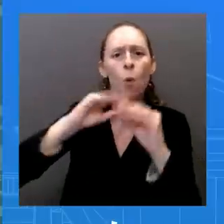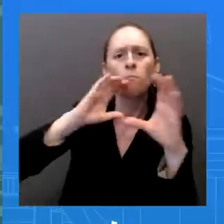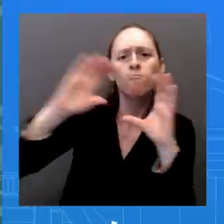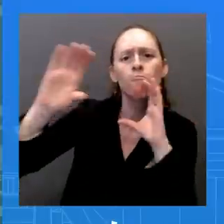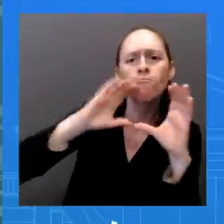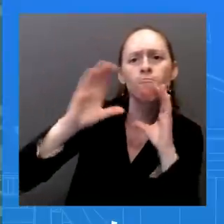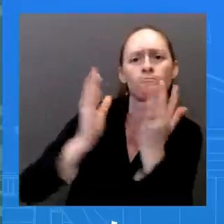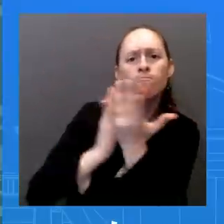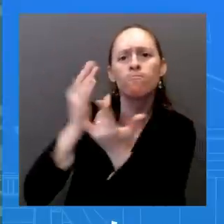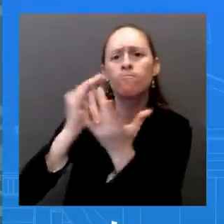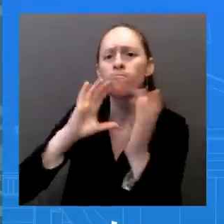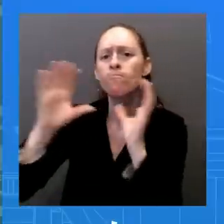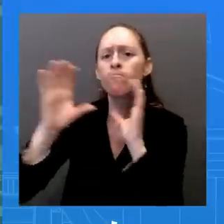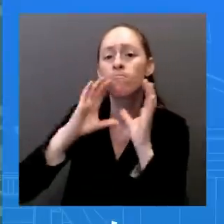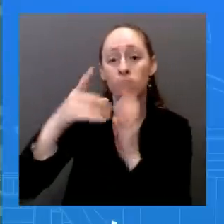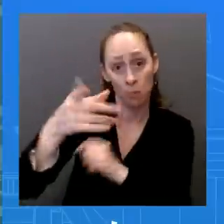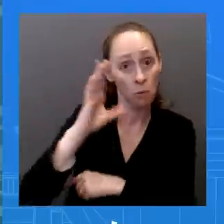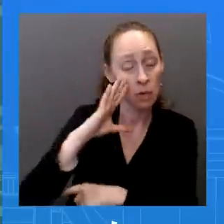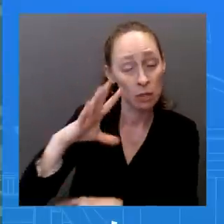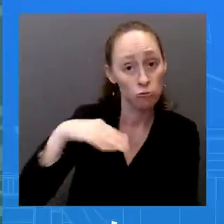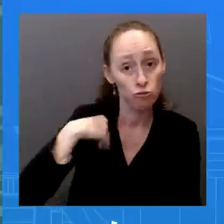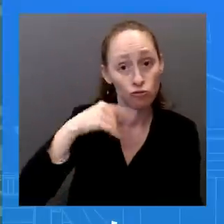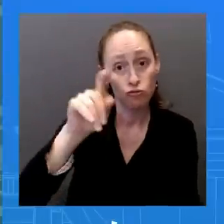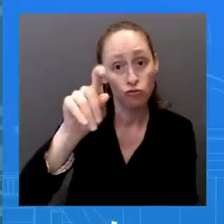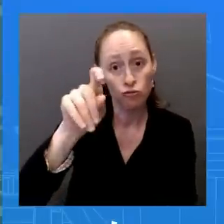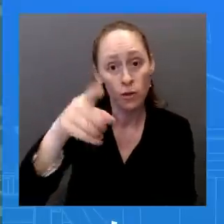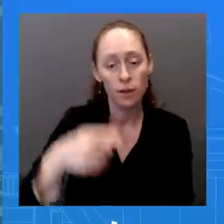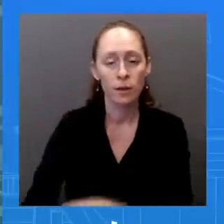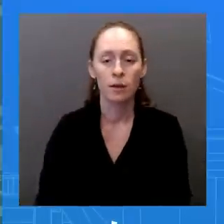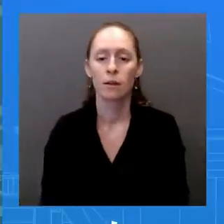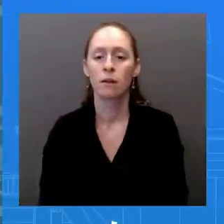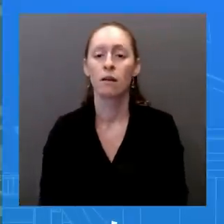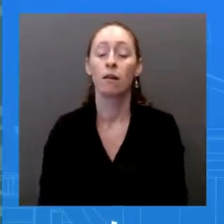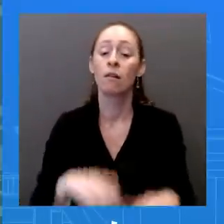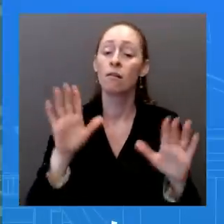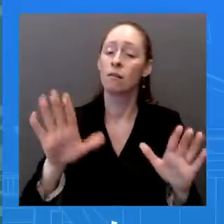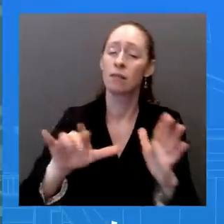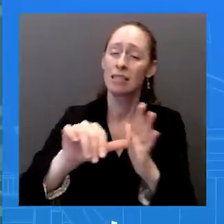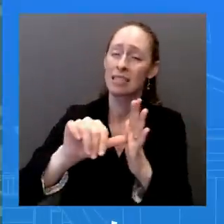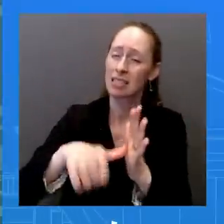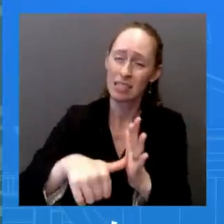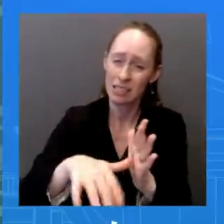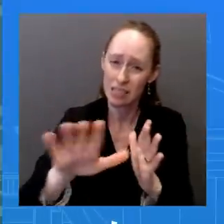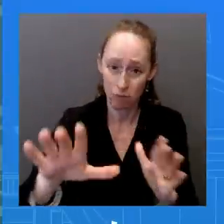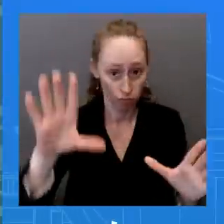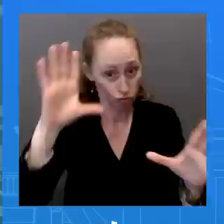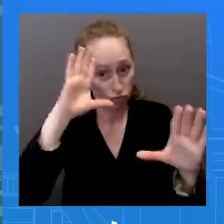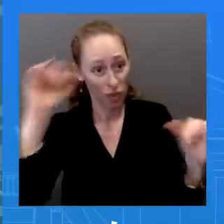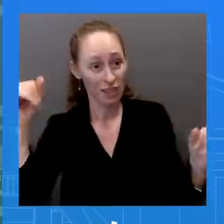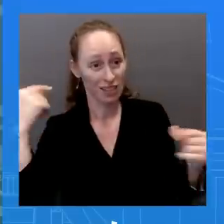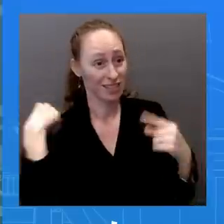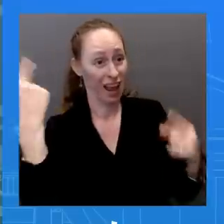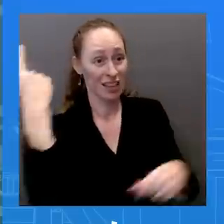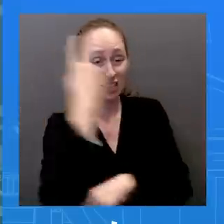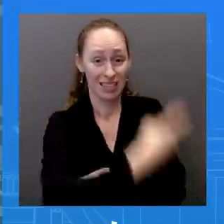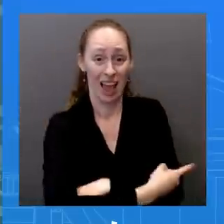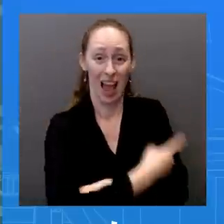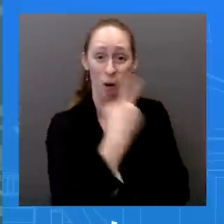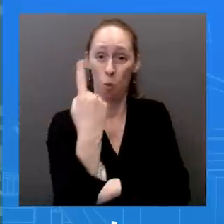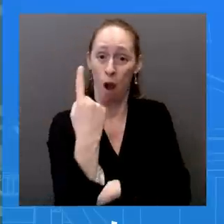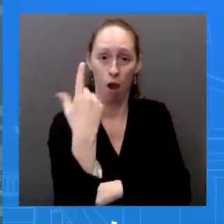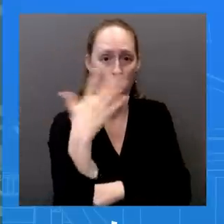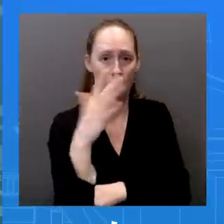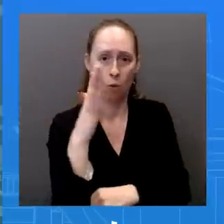the president has put forward, on day one, he put forward a comprehensive immigration reform, ways to deal with what is